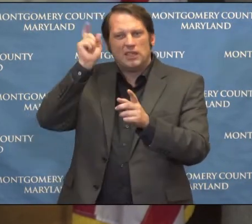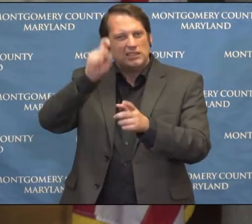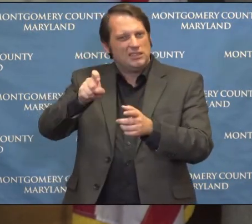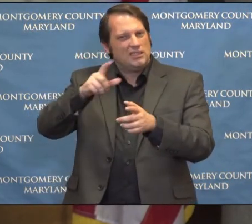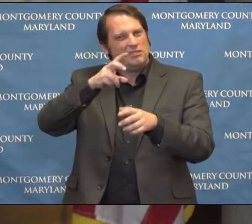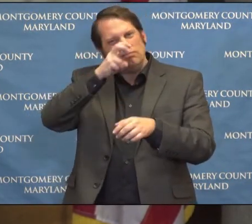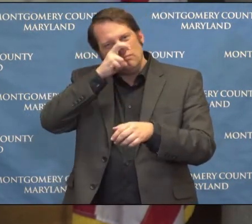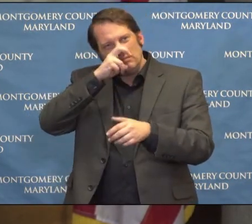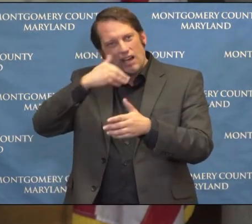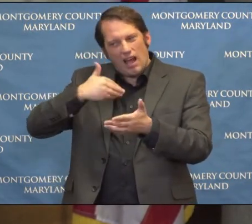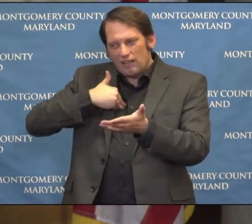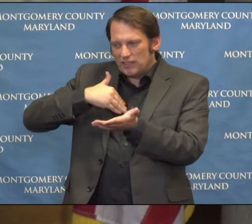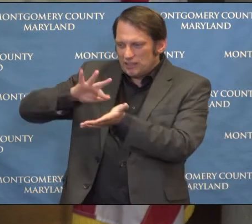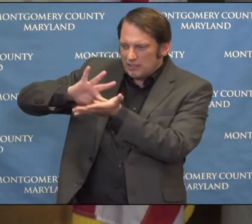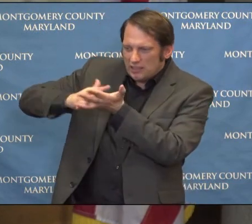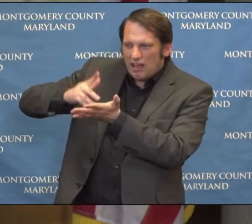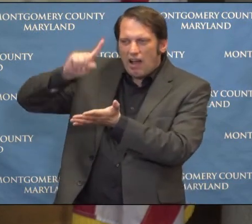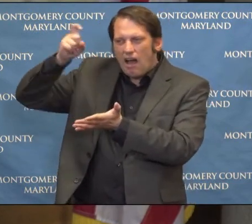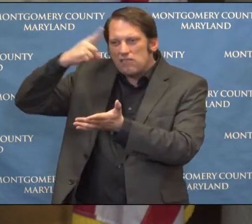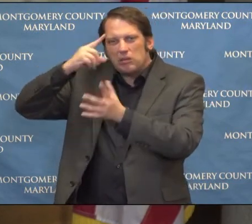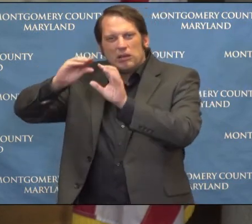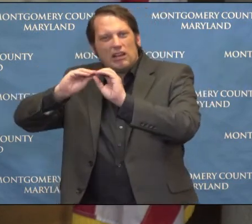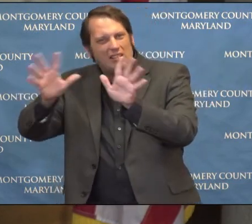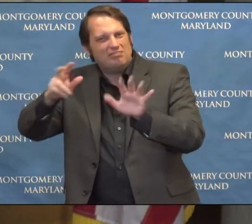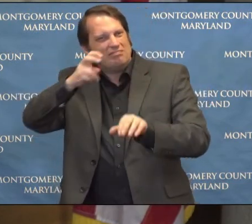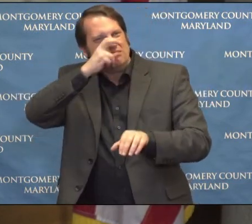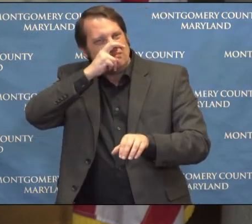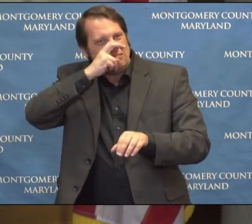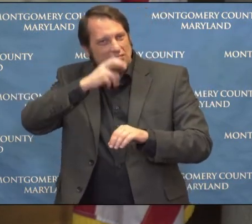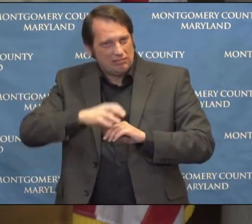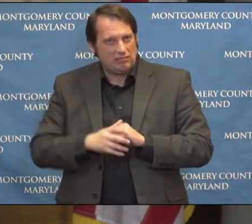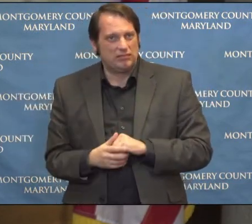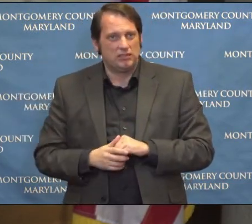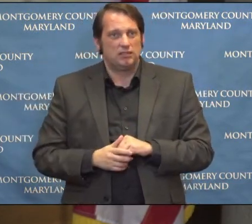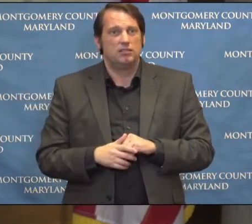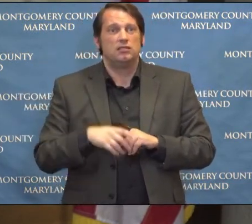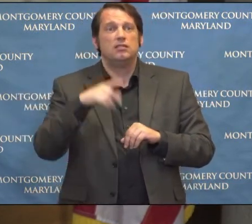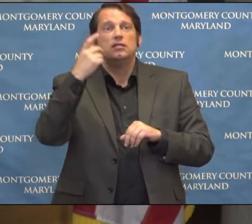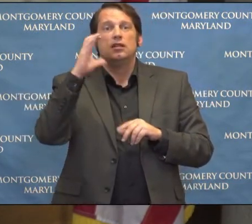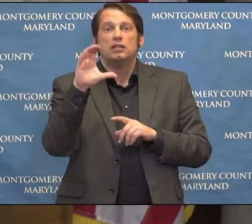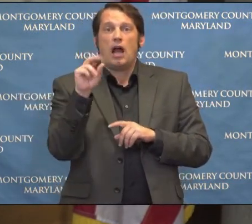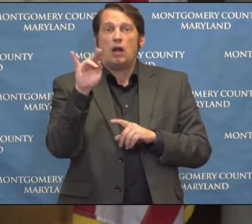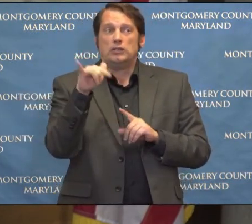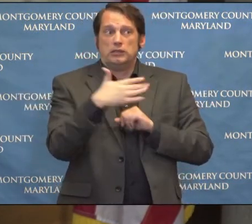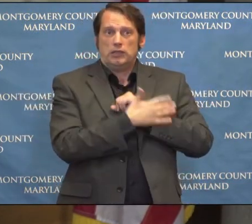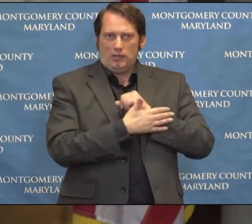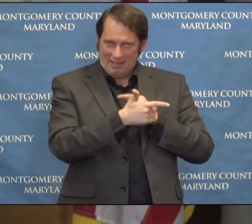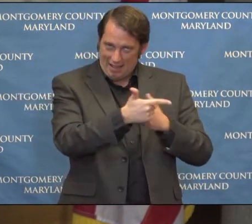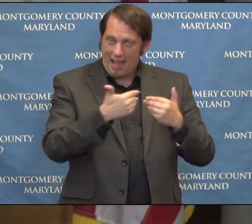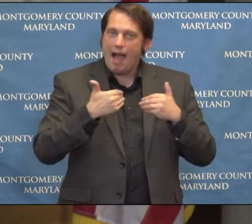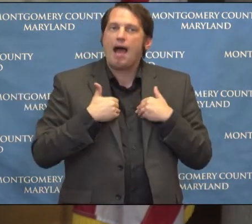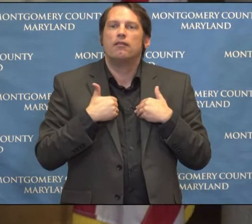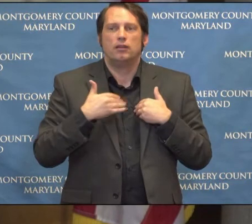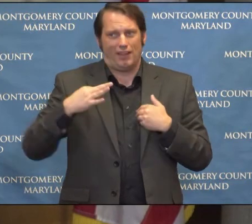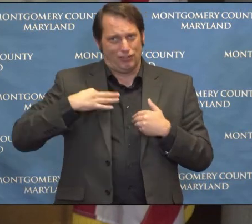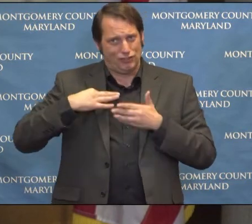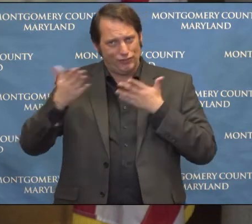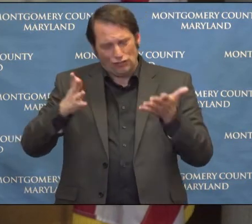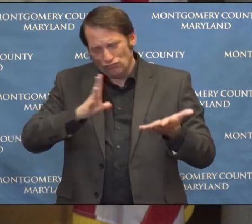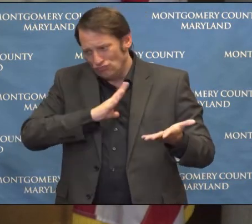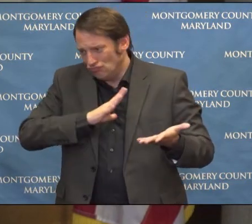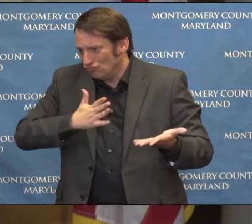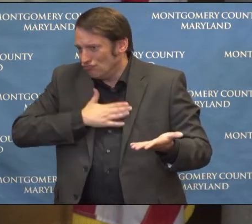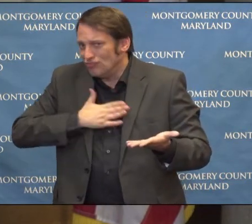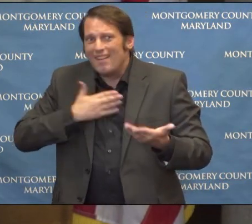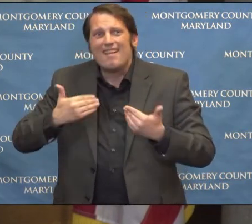they want to volunteer in other ways, the county has a very robust voluntary system. The food delivery and food provision service is a very